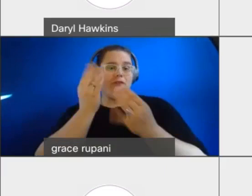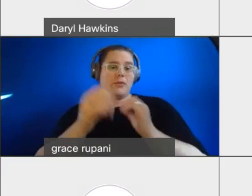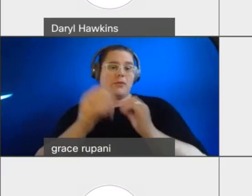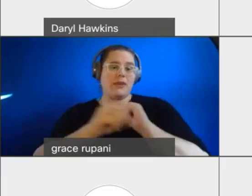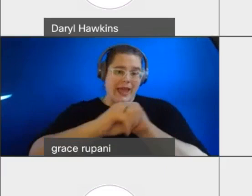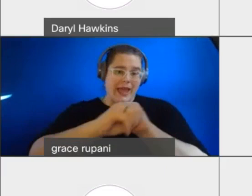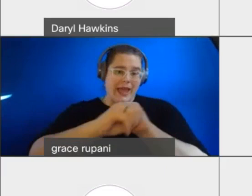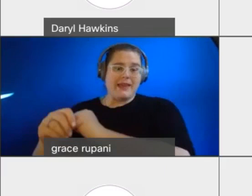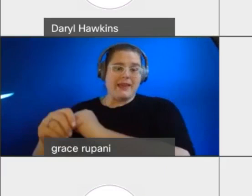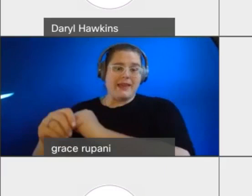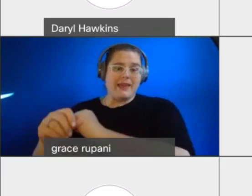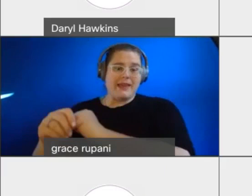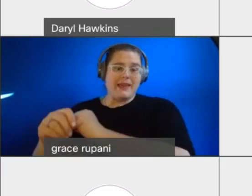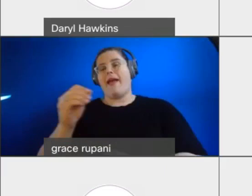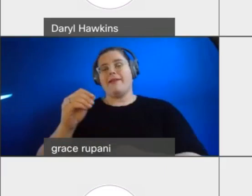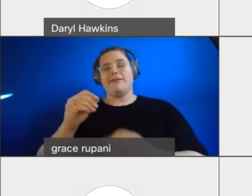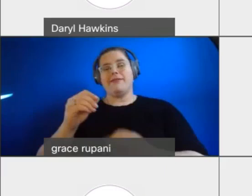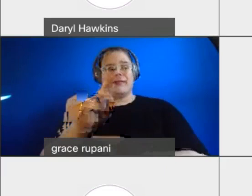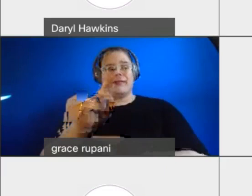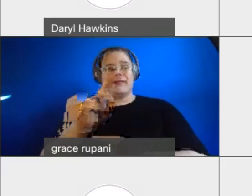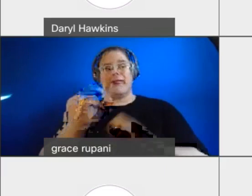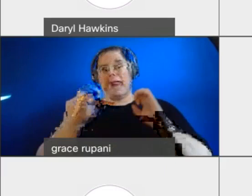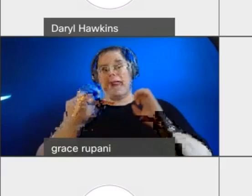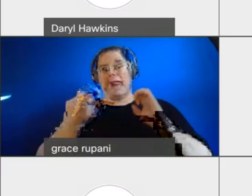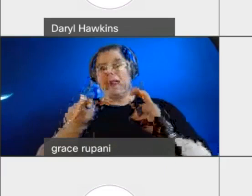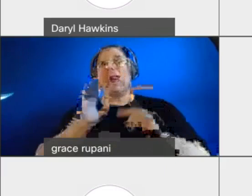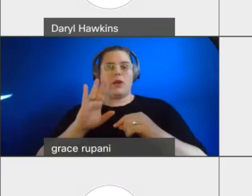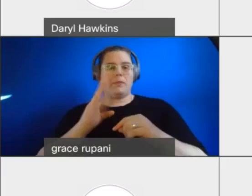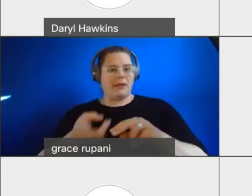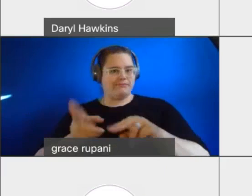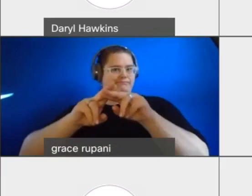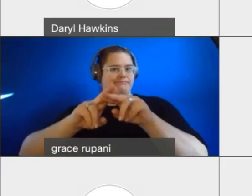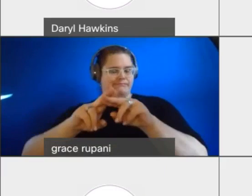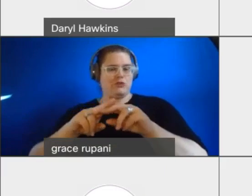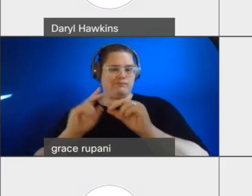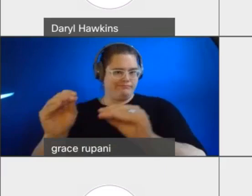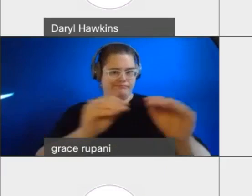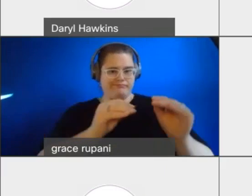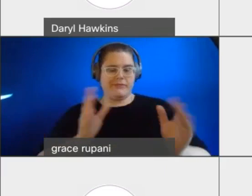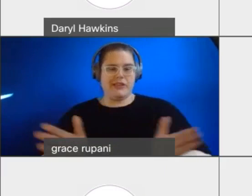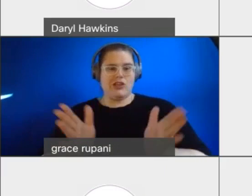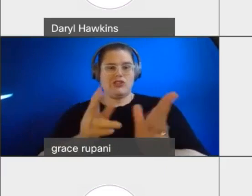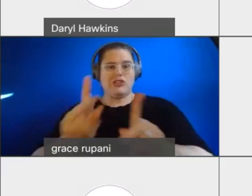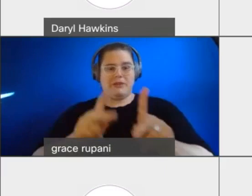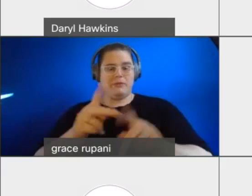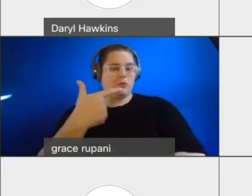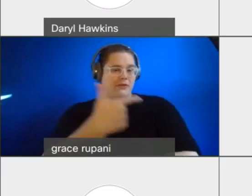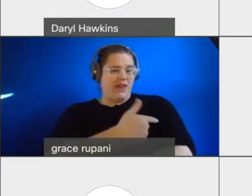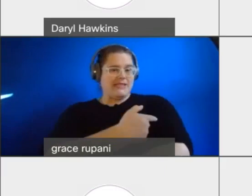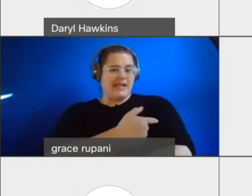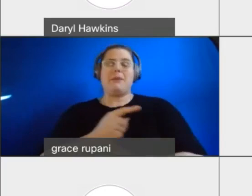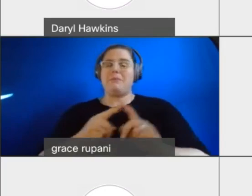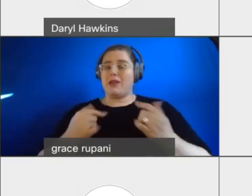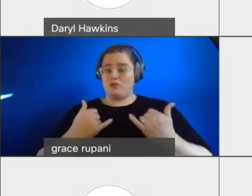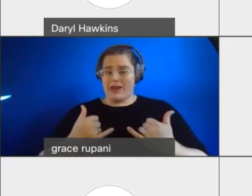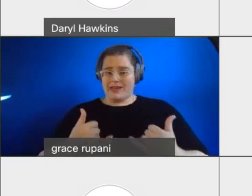city to encourage people to get vaccinated. But at this time, and there are a number of folks from DC Health who could